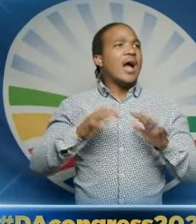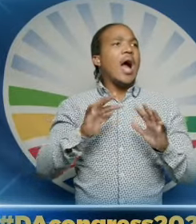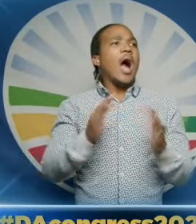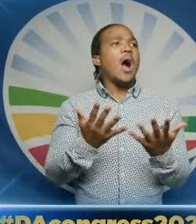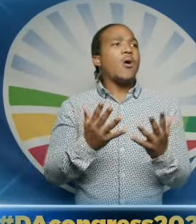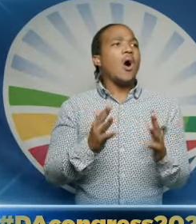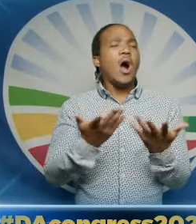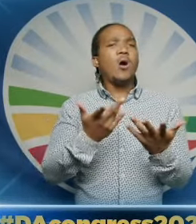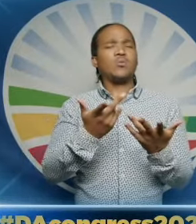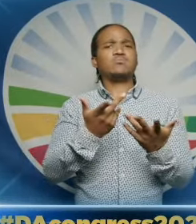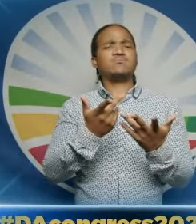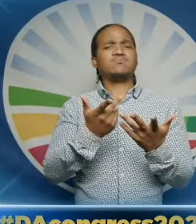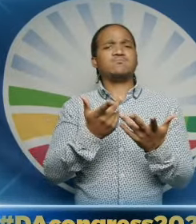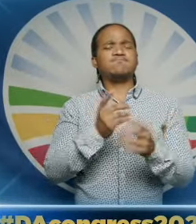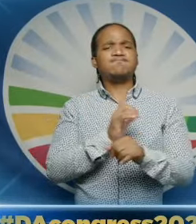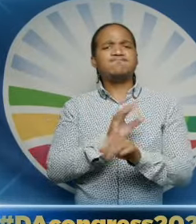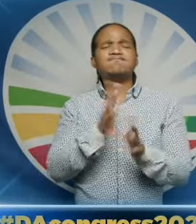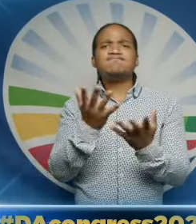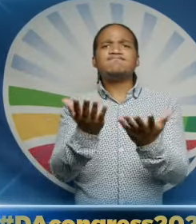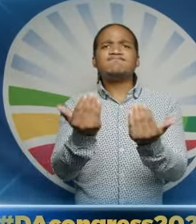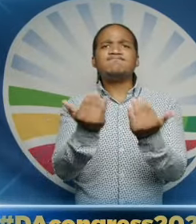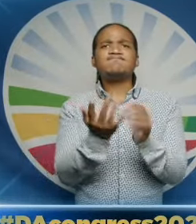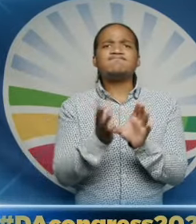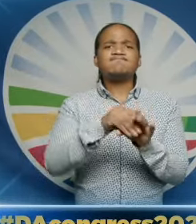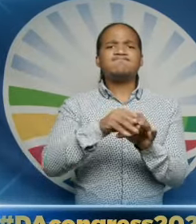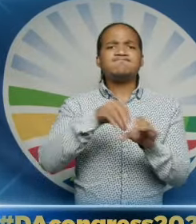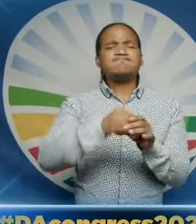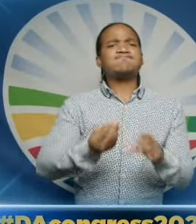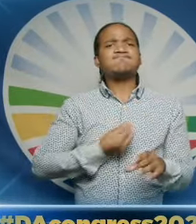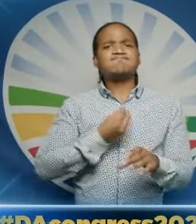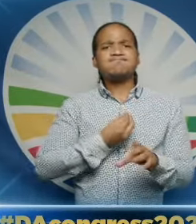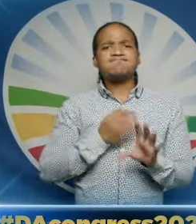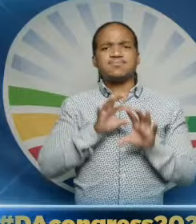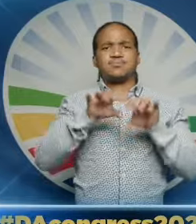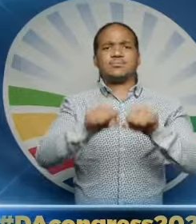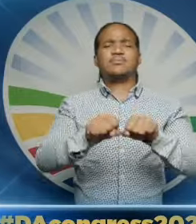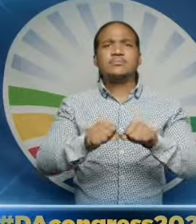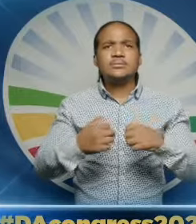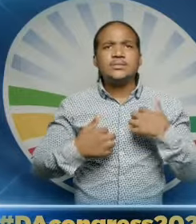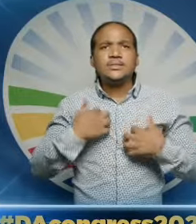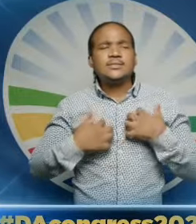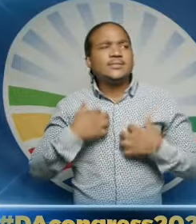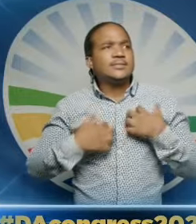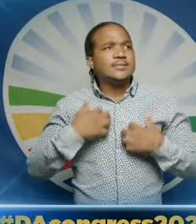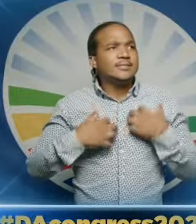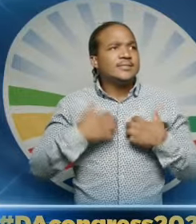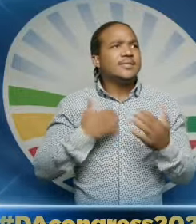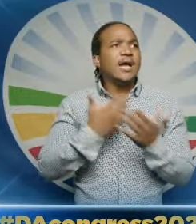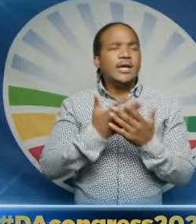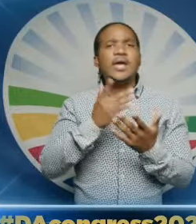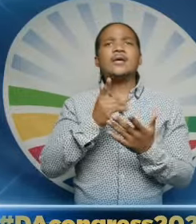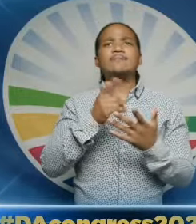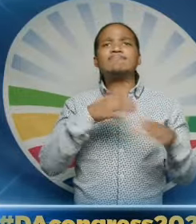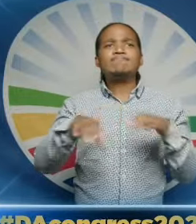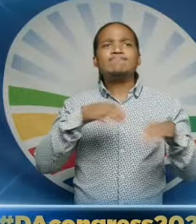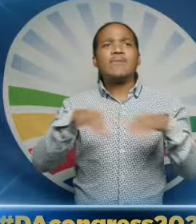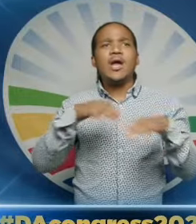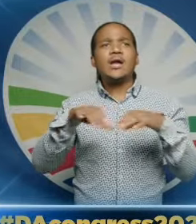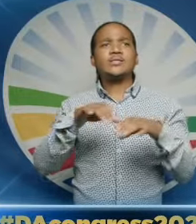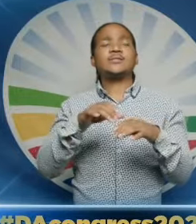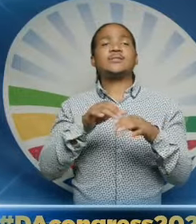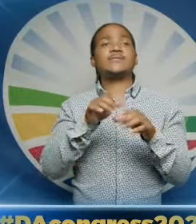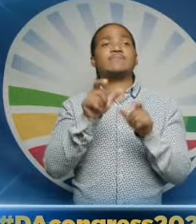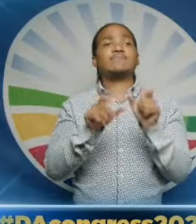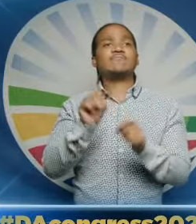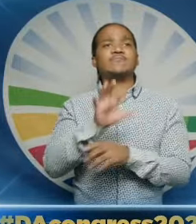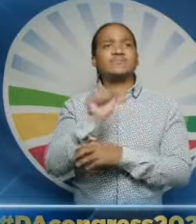more young people involved and to actually take hold of the excitement that will lead to them becoming active citizens? Look, I was